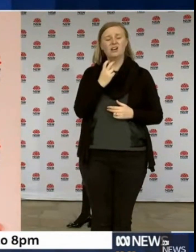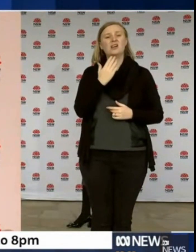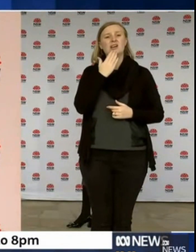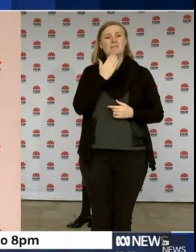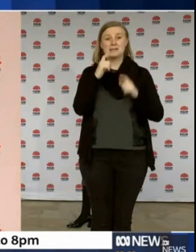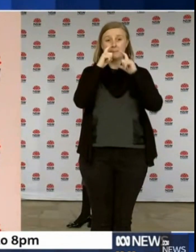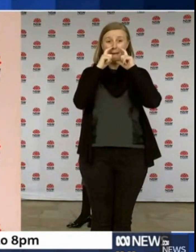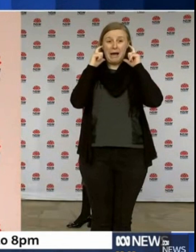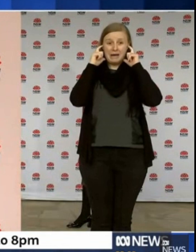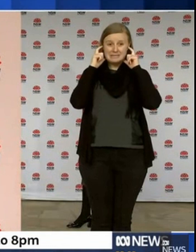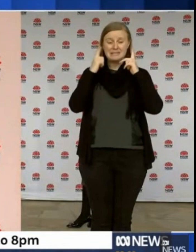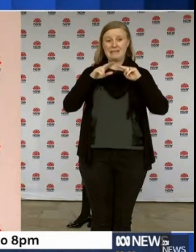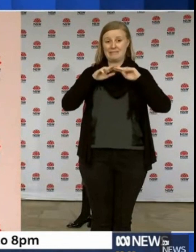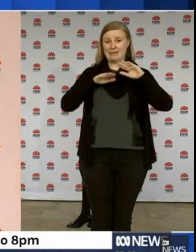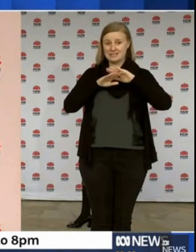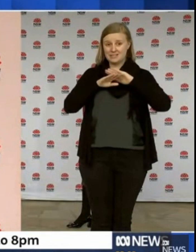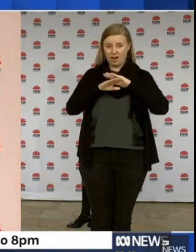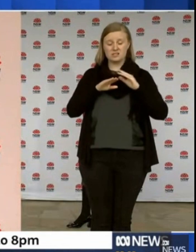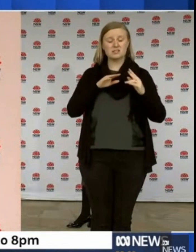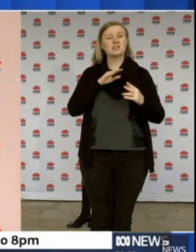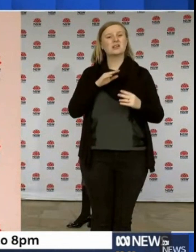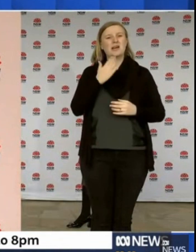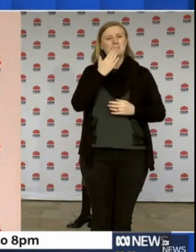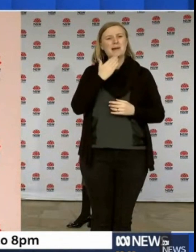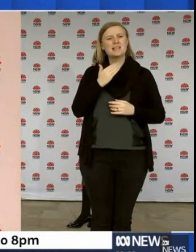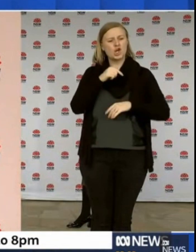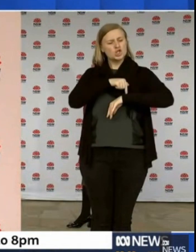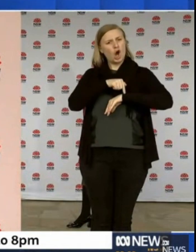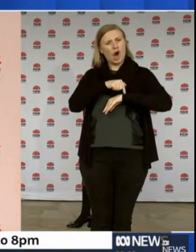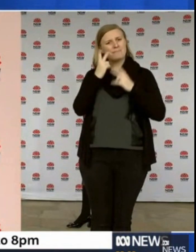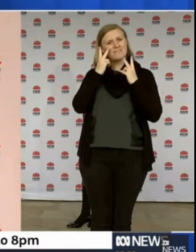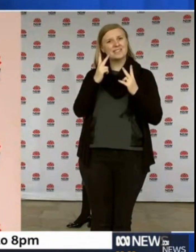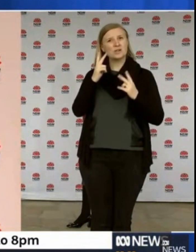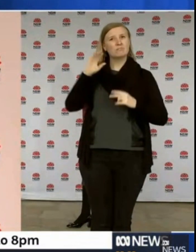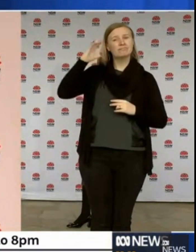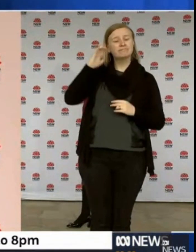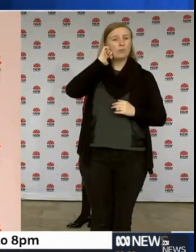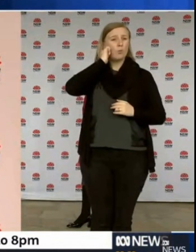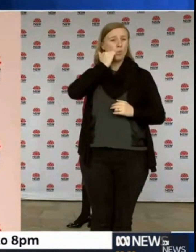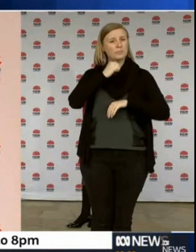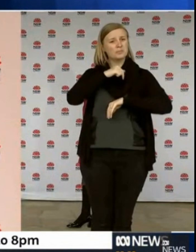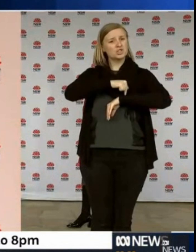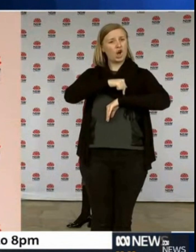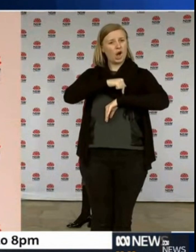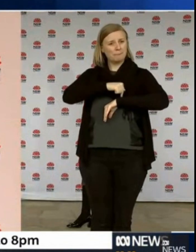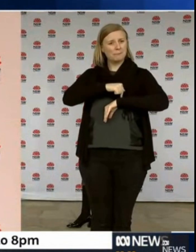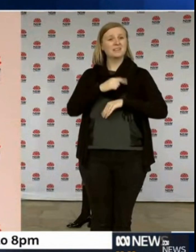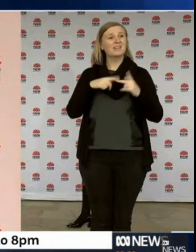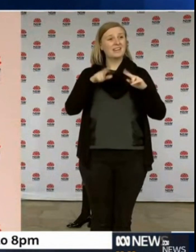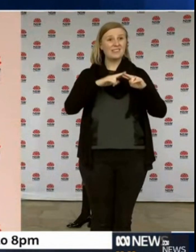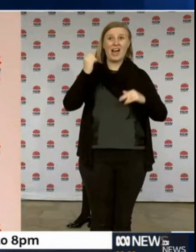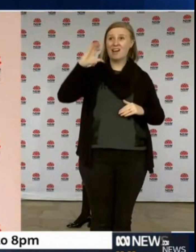more warmer parts of the day, and if it is a sunny winter's day, sit out and use well-ventilated